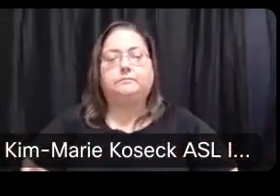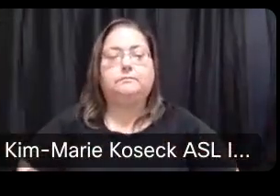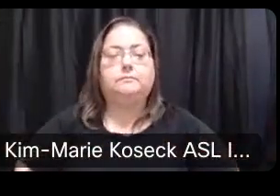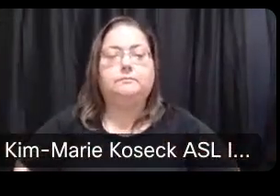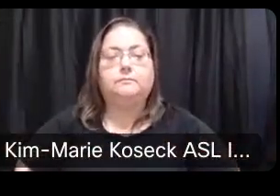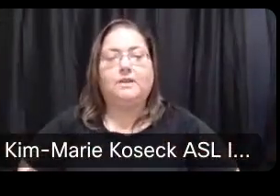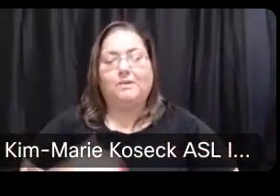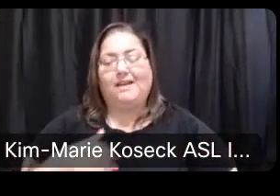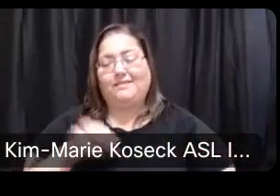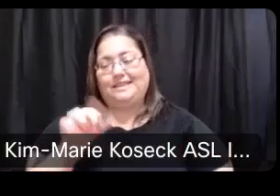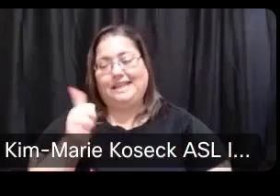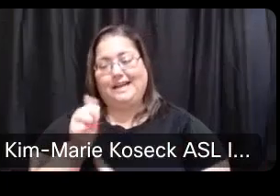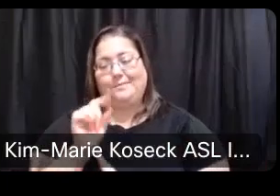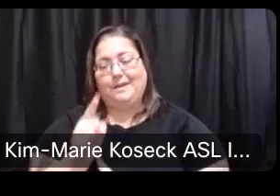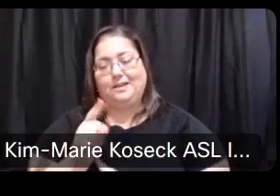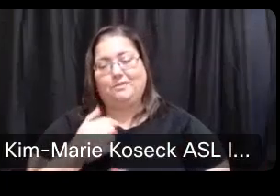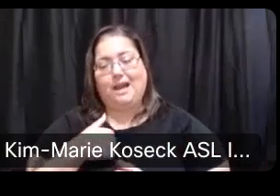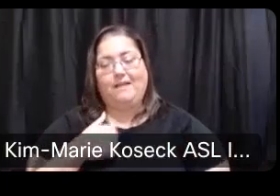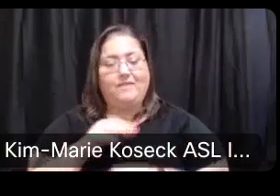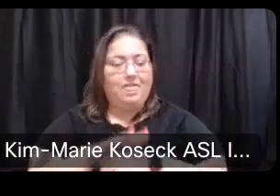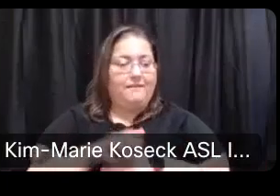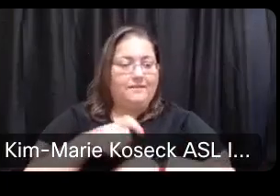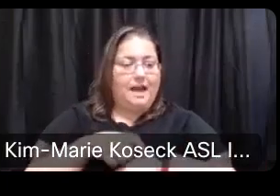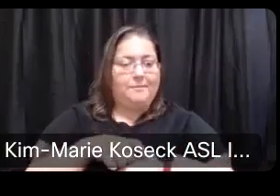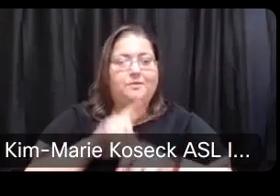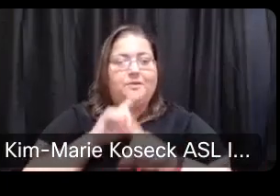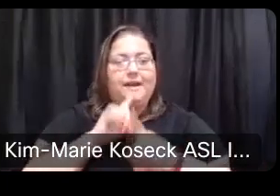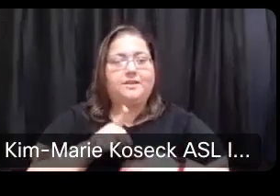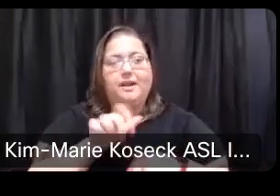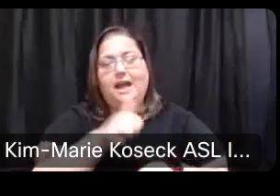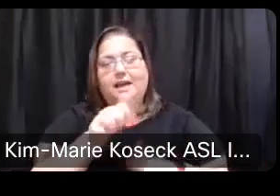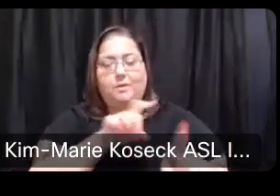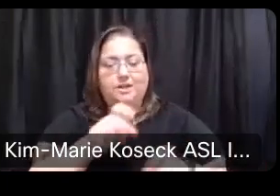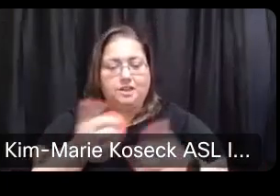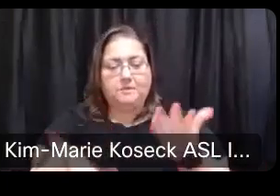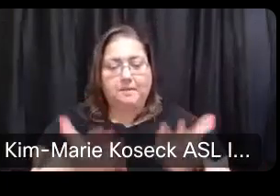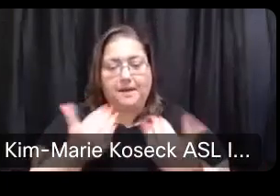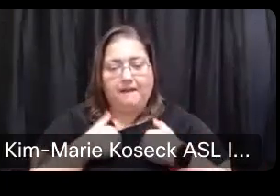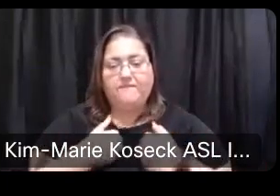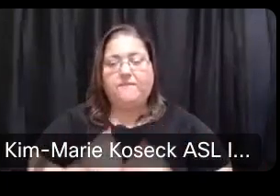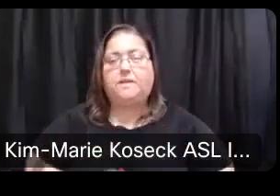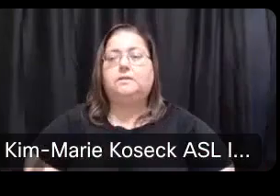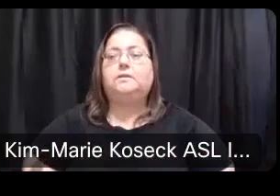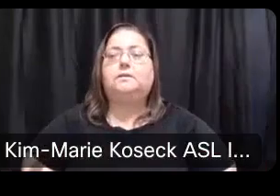We have about 10 minutes, so we've got plenty of time to answer any questions that you might have.